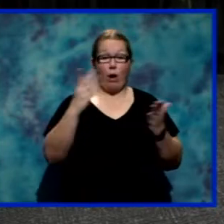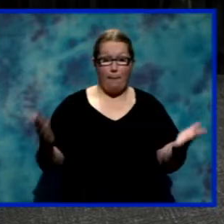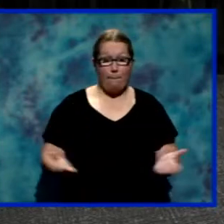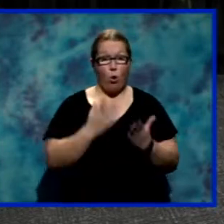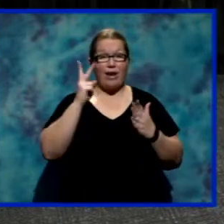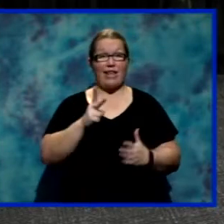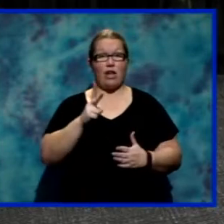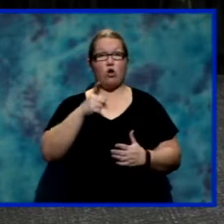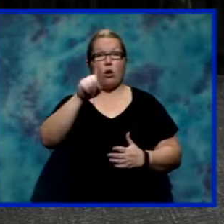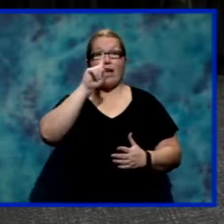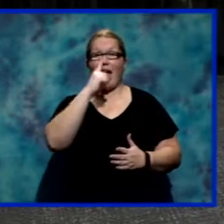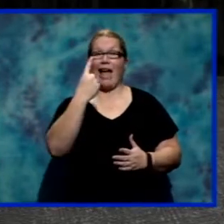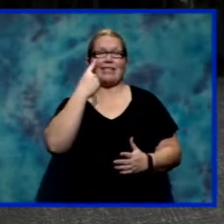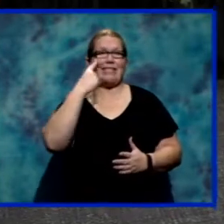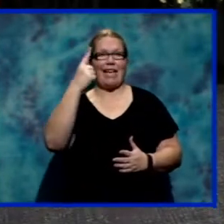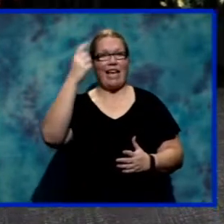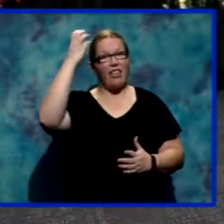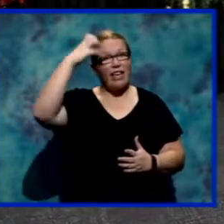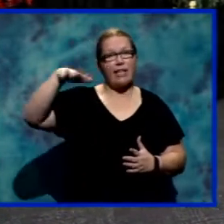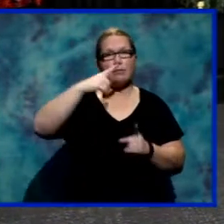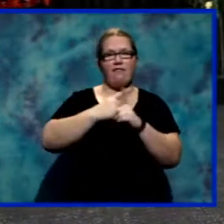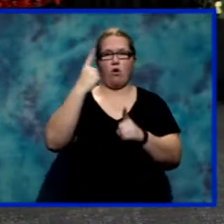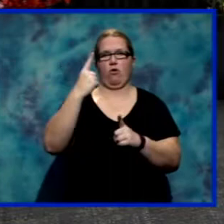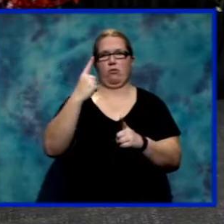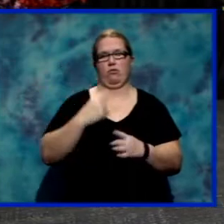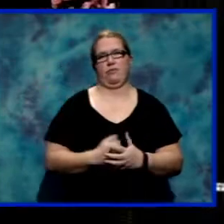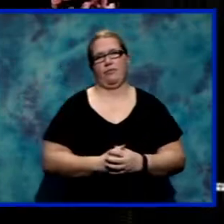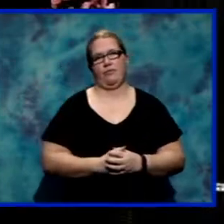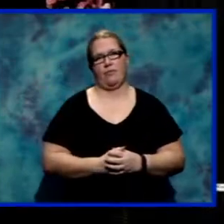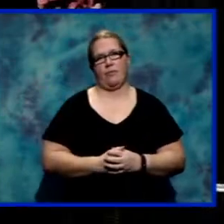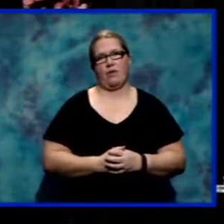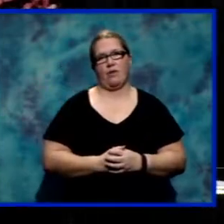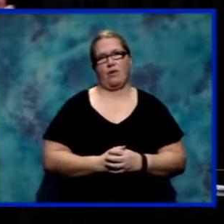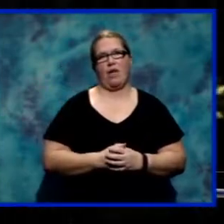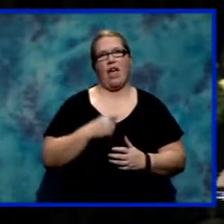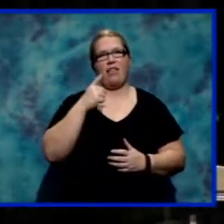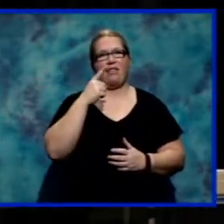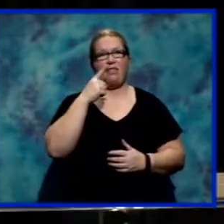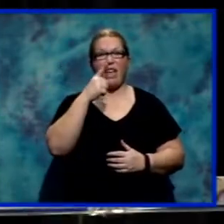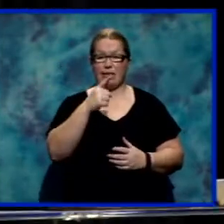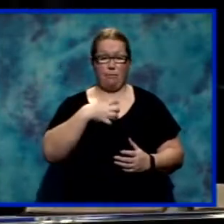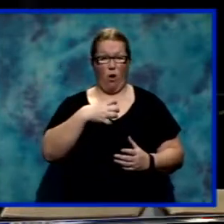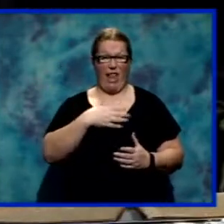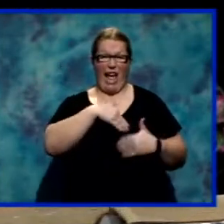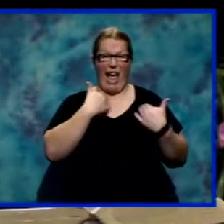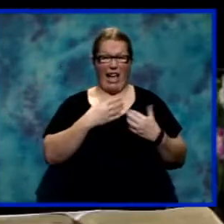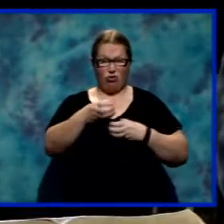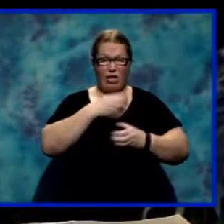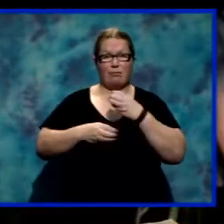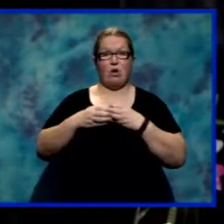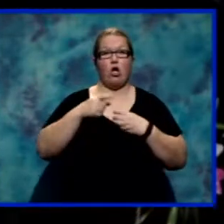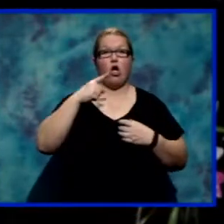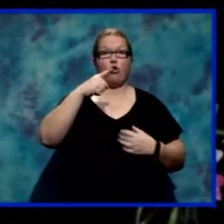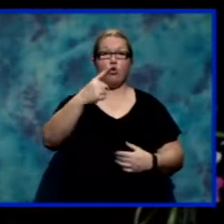you cannot see the kingdom of God. That's radical. That's more than a heart transplant. God's saying you